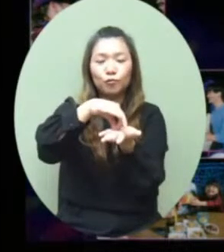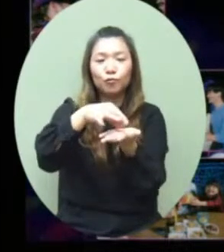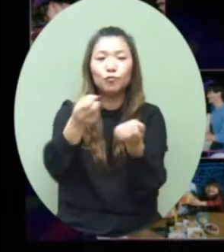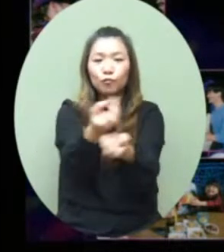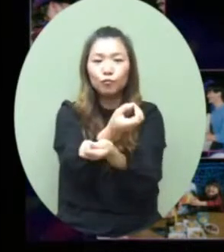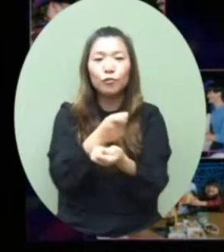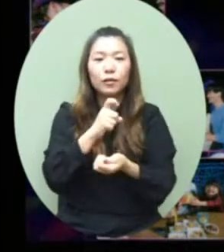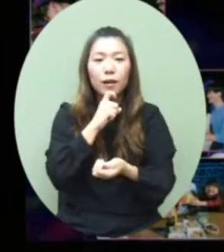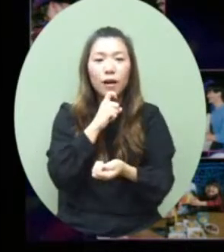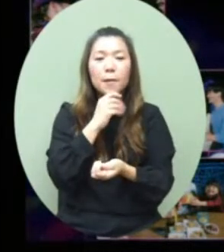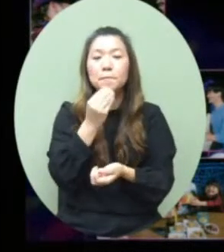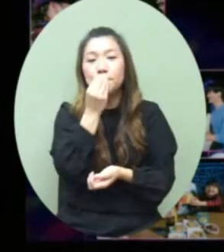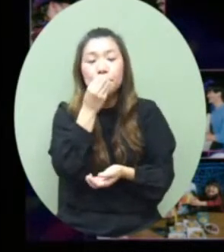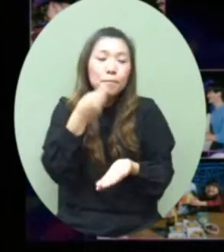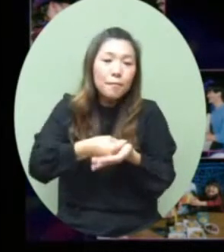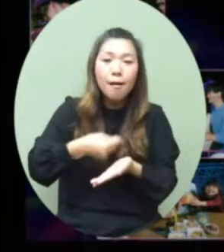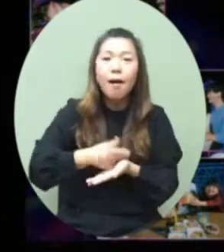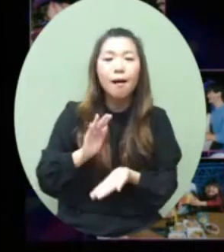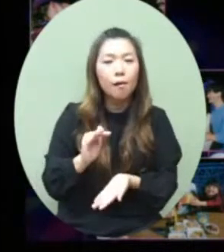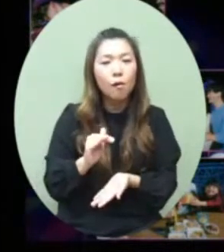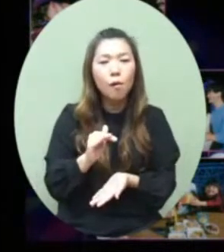Visitors and tourists